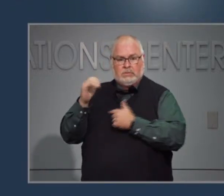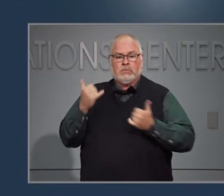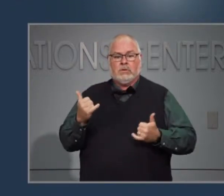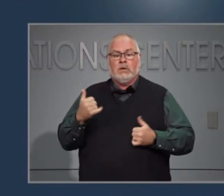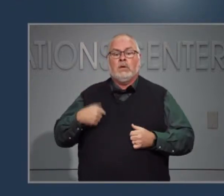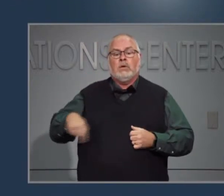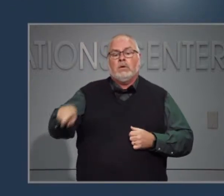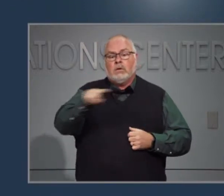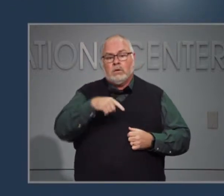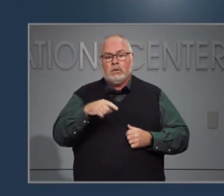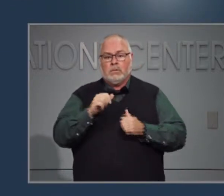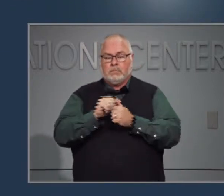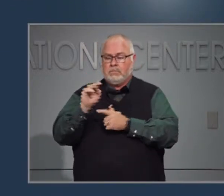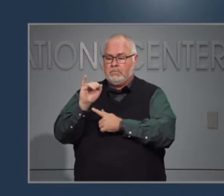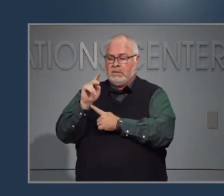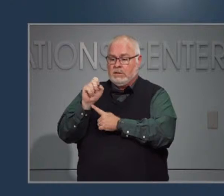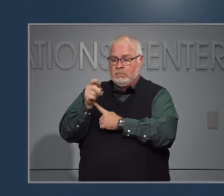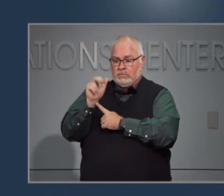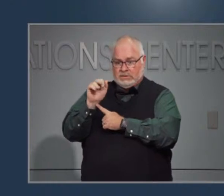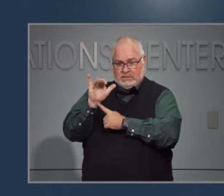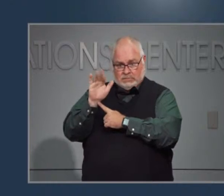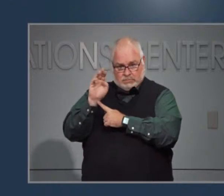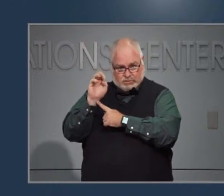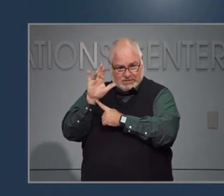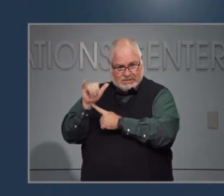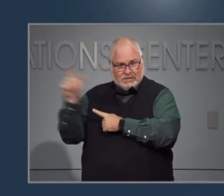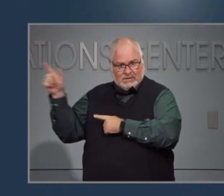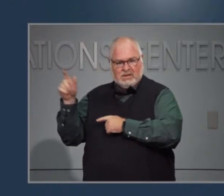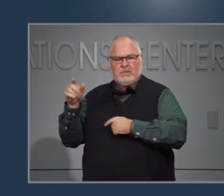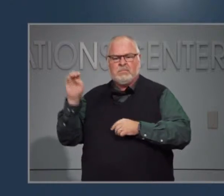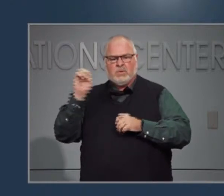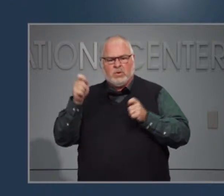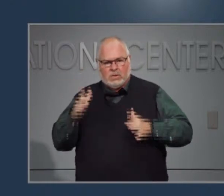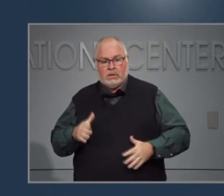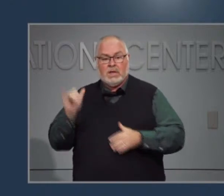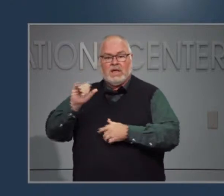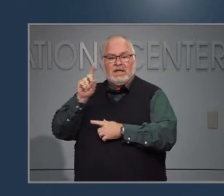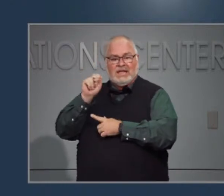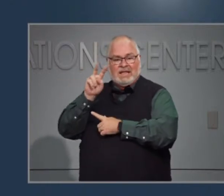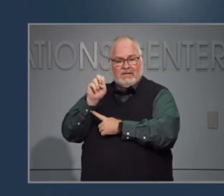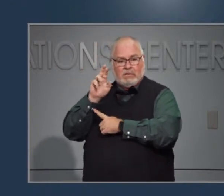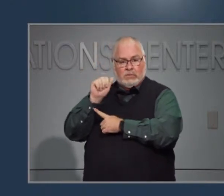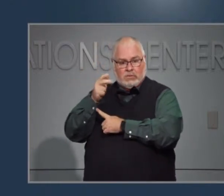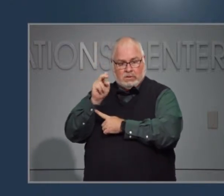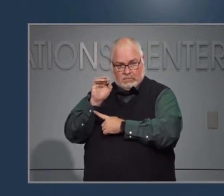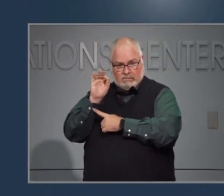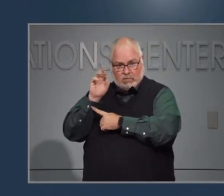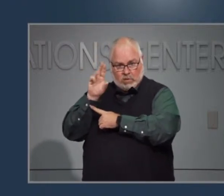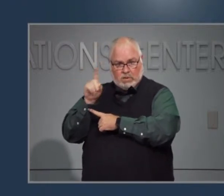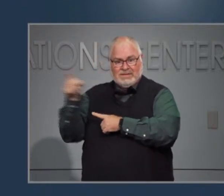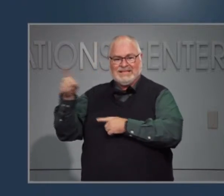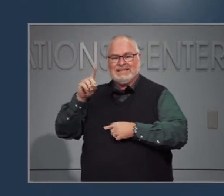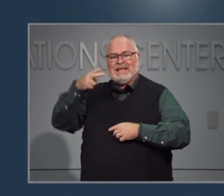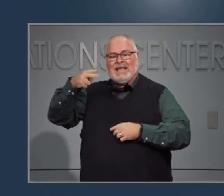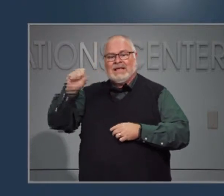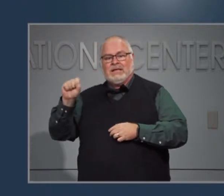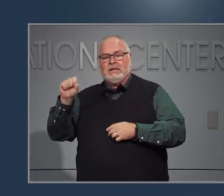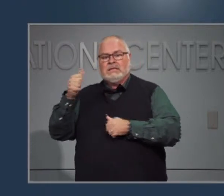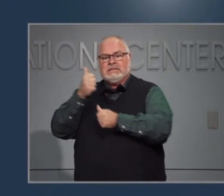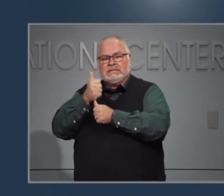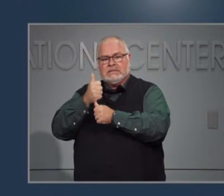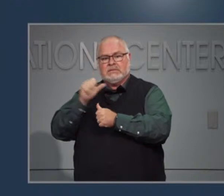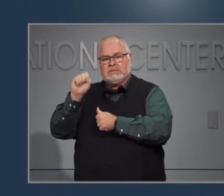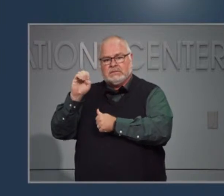Director Mike Sprayberry. I'm also joined by Dave Richard, our Deputy Secretary of the Department of Health and Human Services. He's our Deputy Secretary